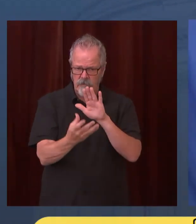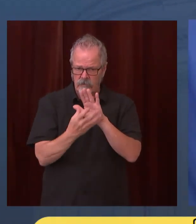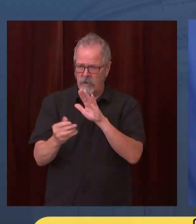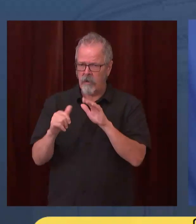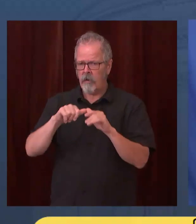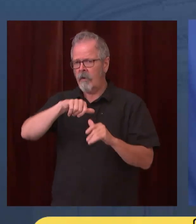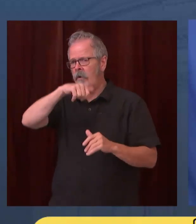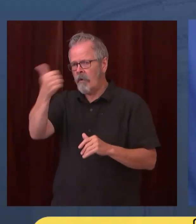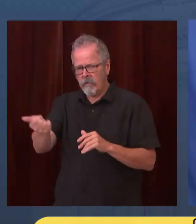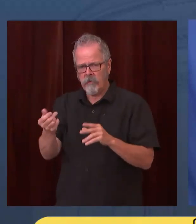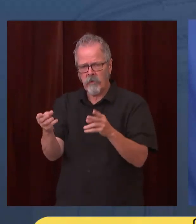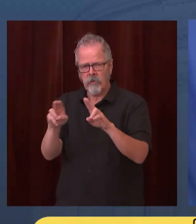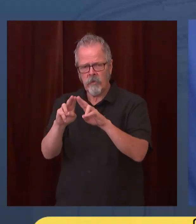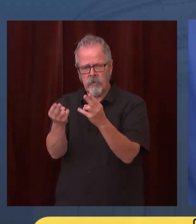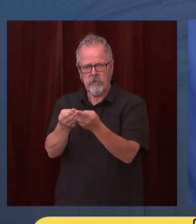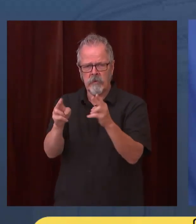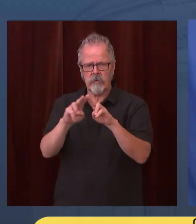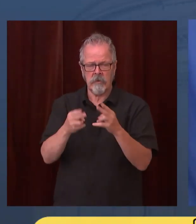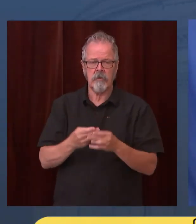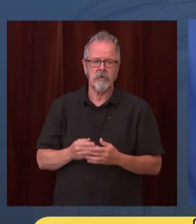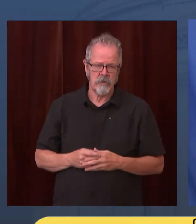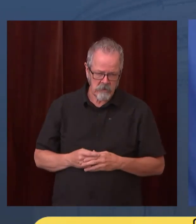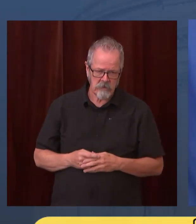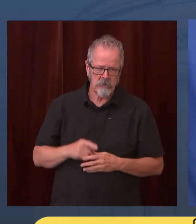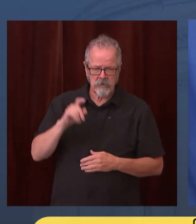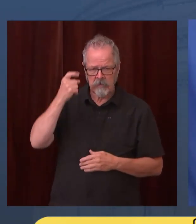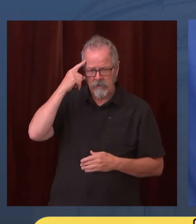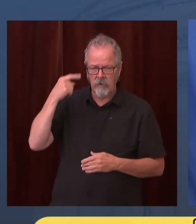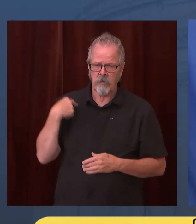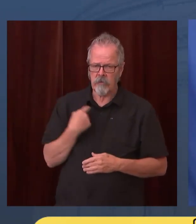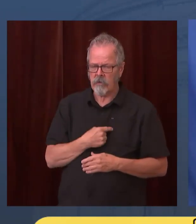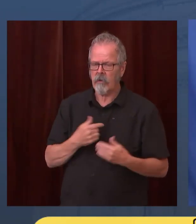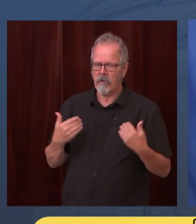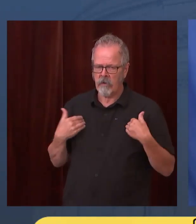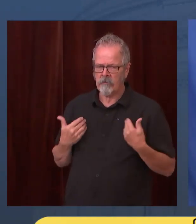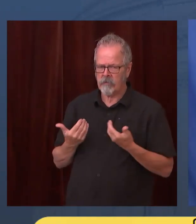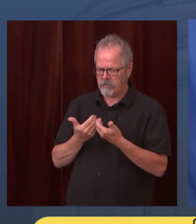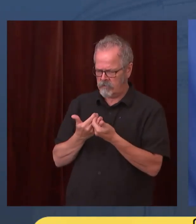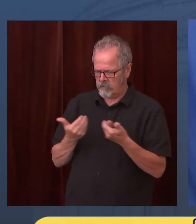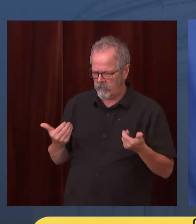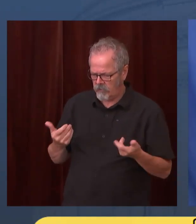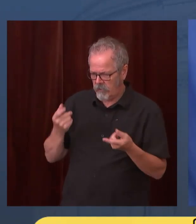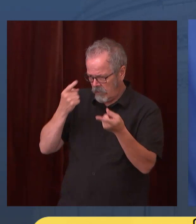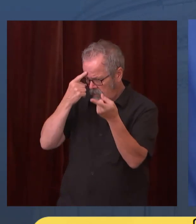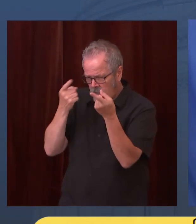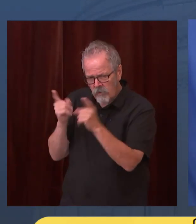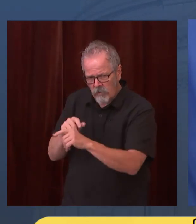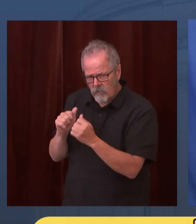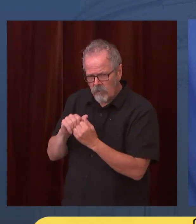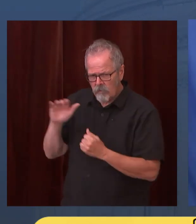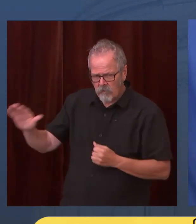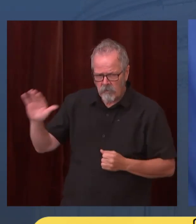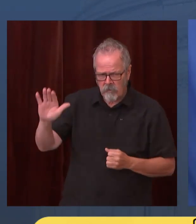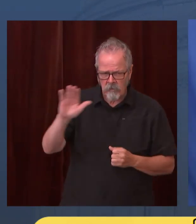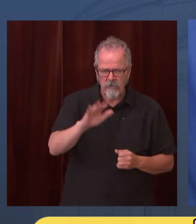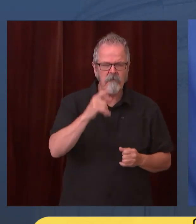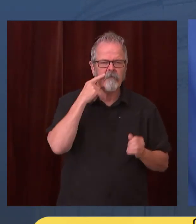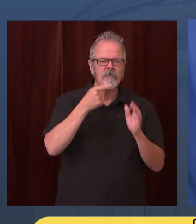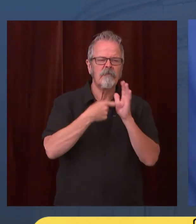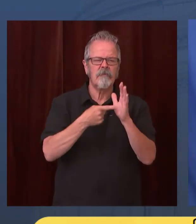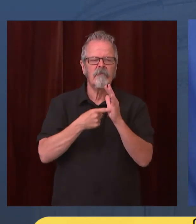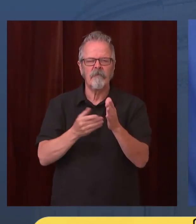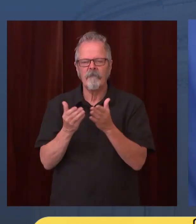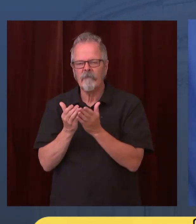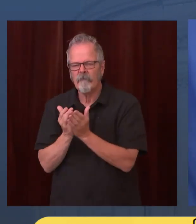good one. With the ferry unions, we've reached something that's fairly equivalent to that. I think it's a good template, so I hope we'll